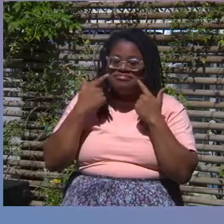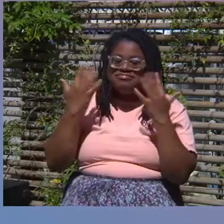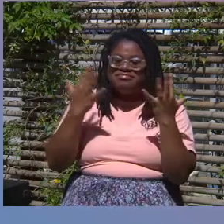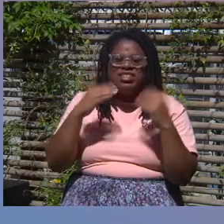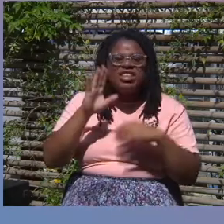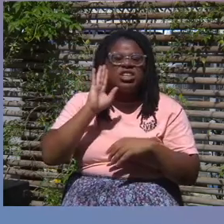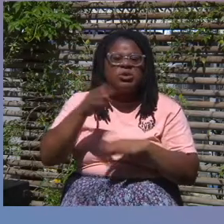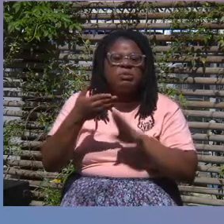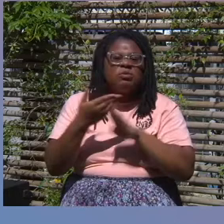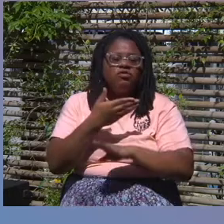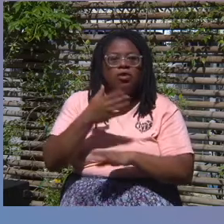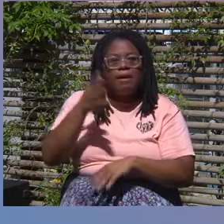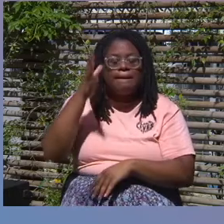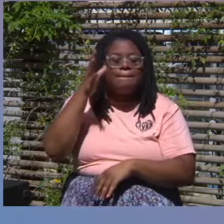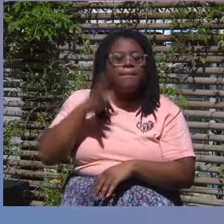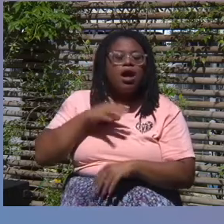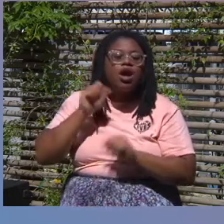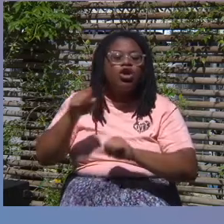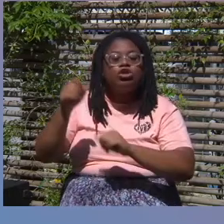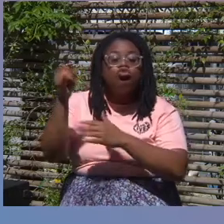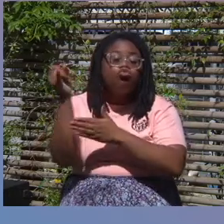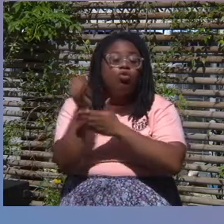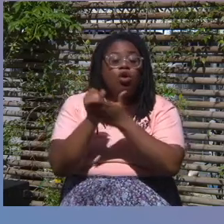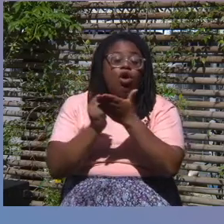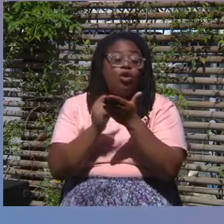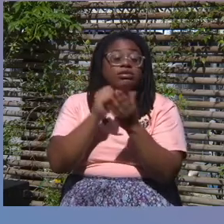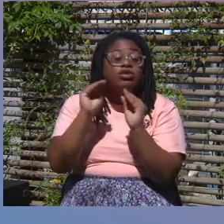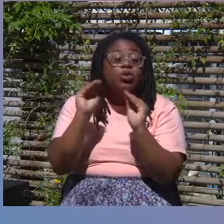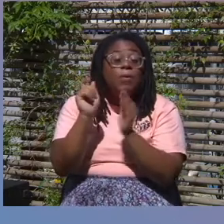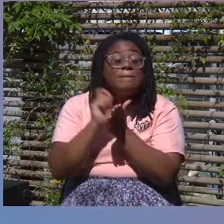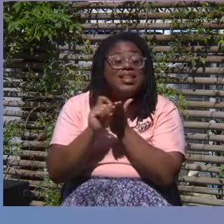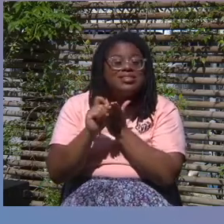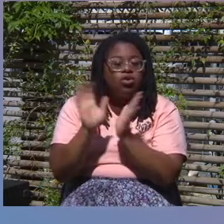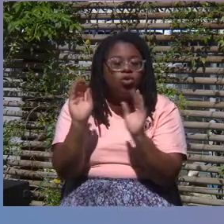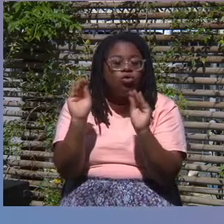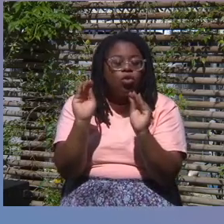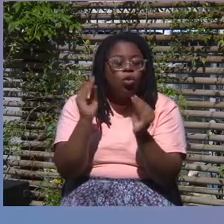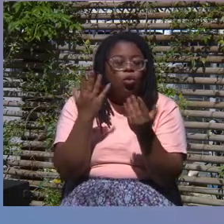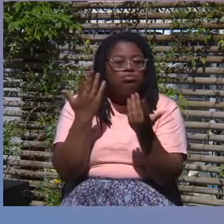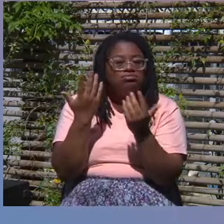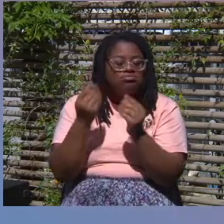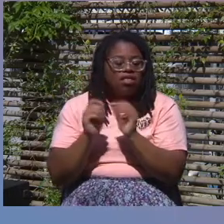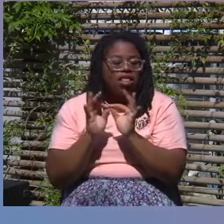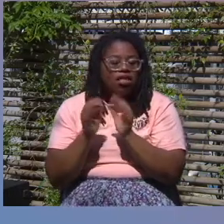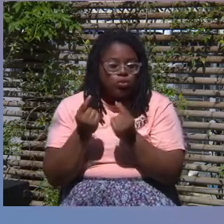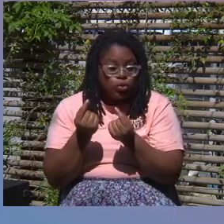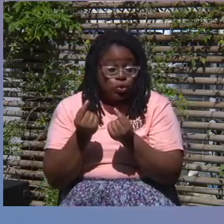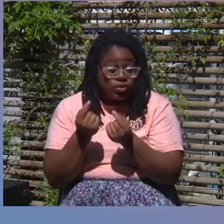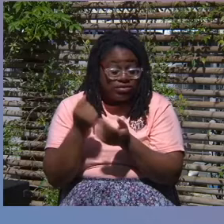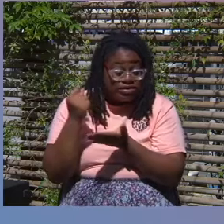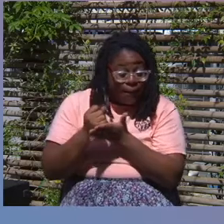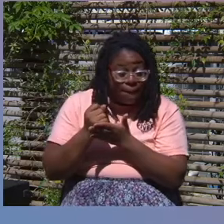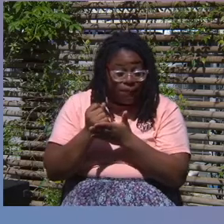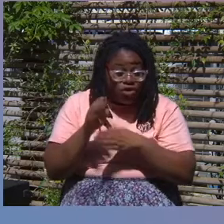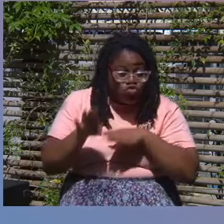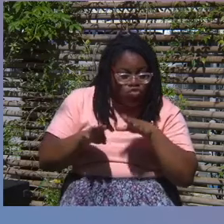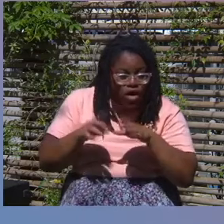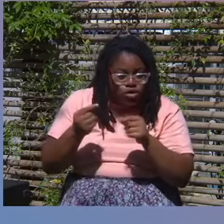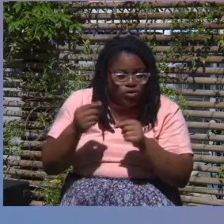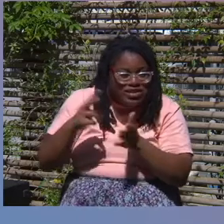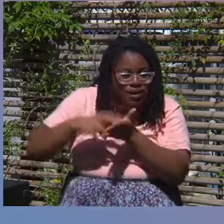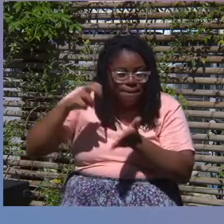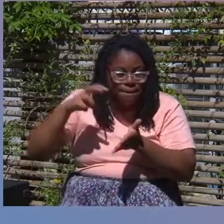No, before man could draw, didn't have a pencil, didn't know how to sing in tune, they were stamping on the ground,